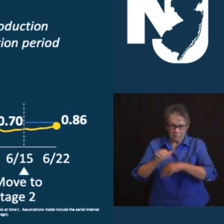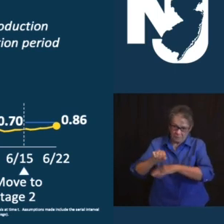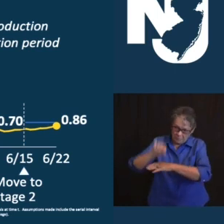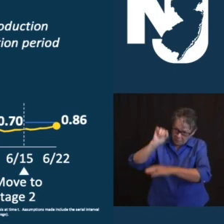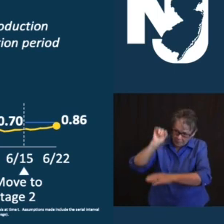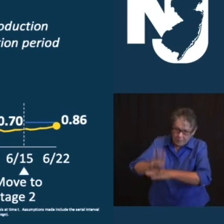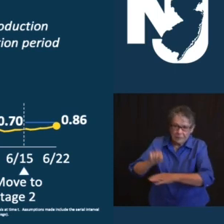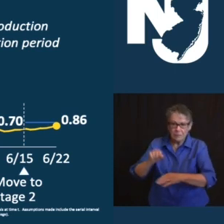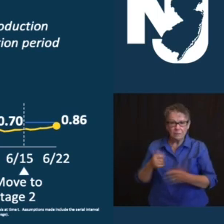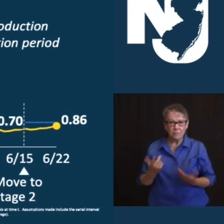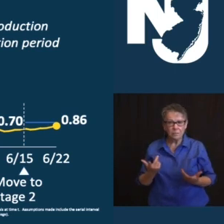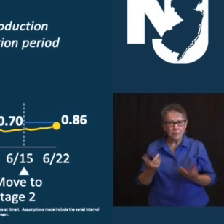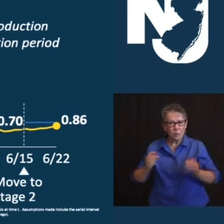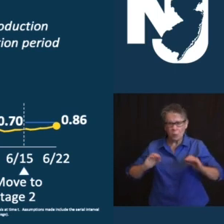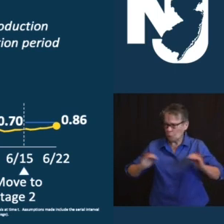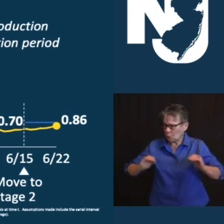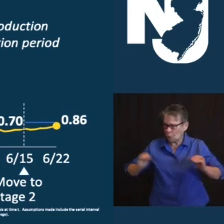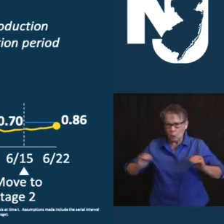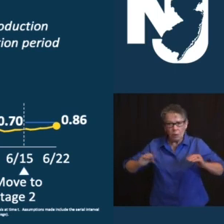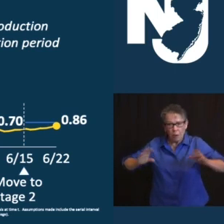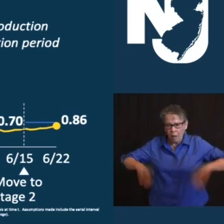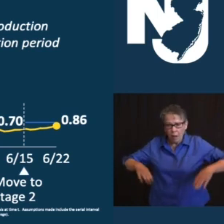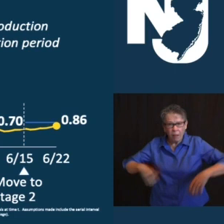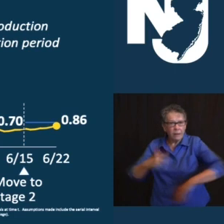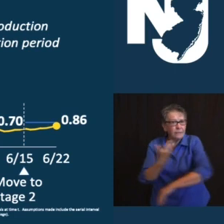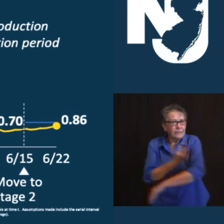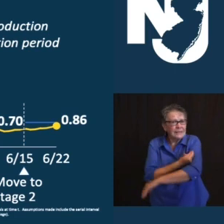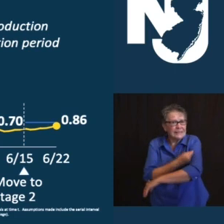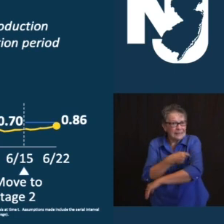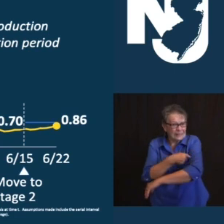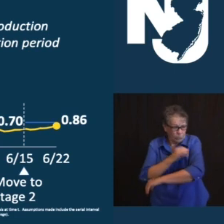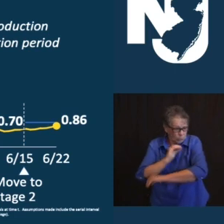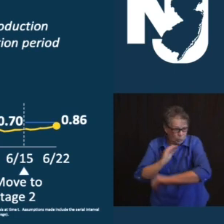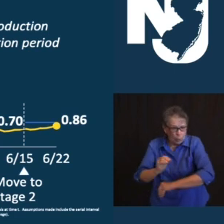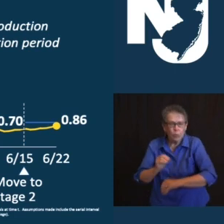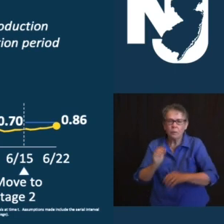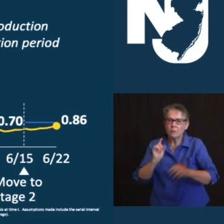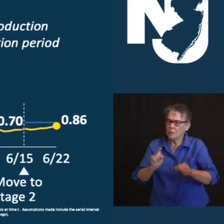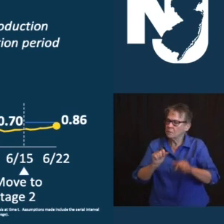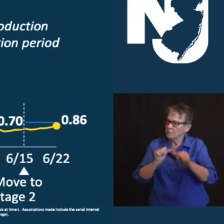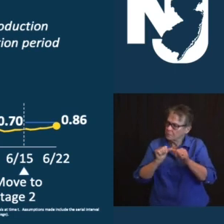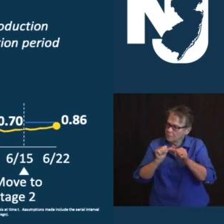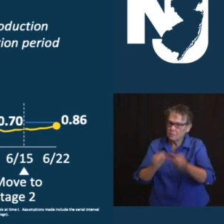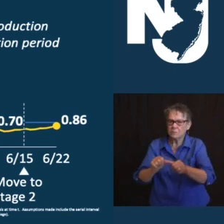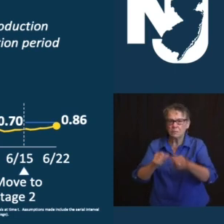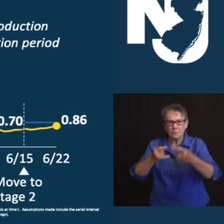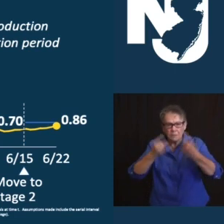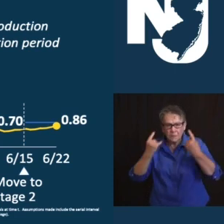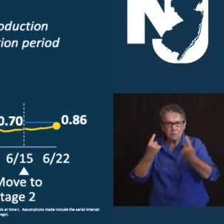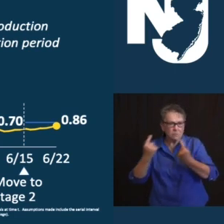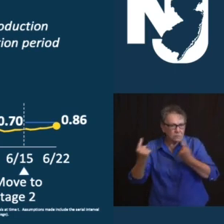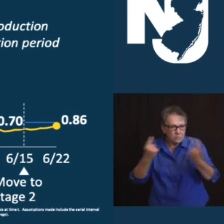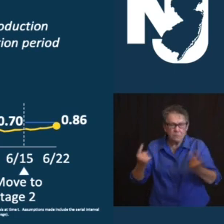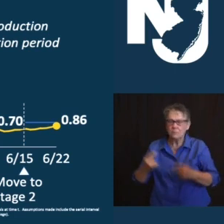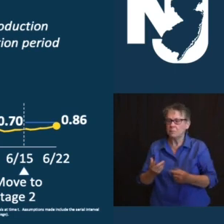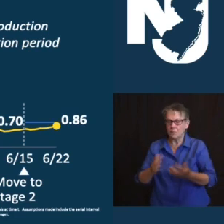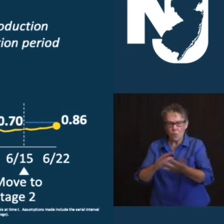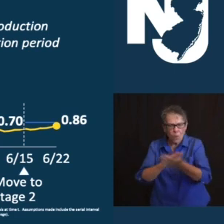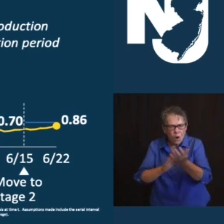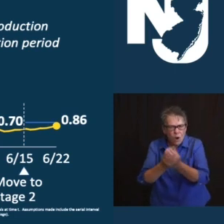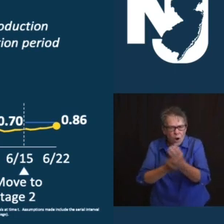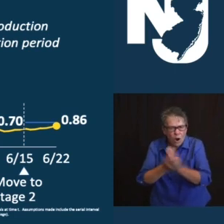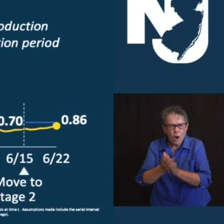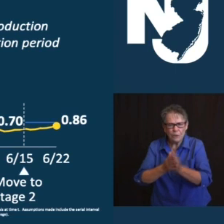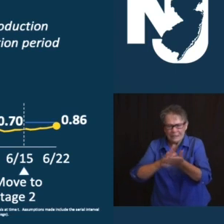covering, washing your hands with soap and water, staying home or staying away from others if you don't feel well. It's the basic stuff that's gotten us to where we